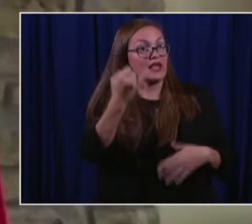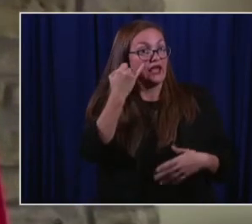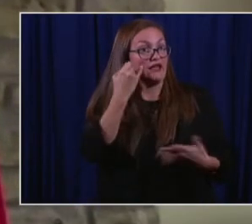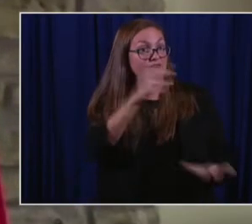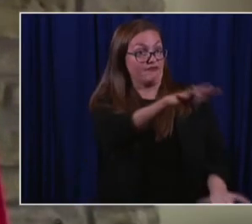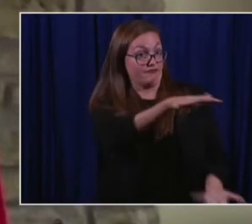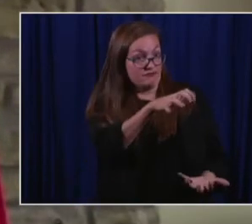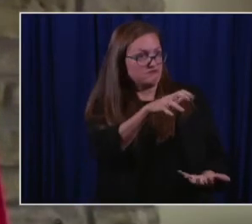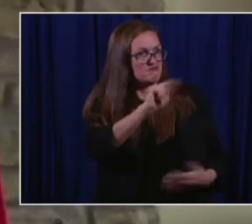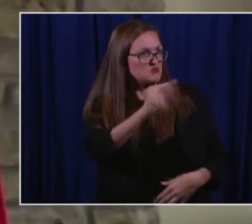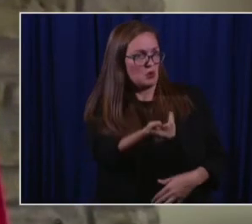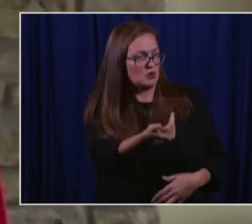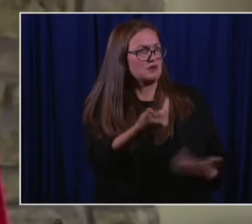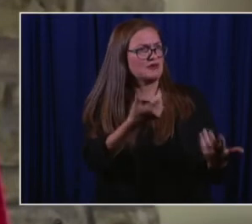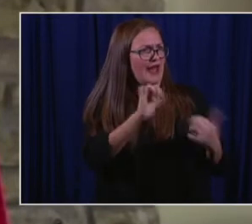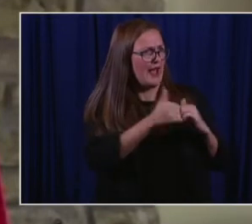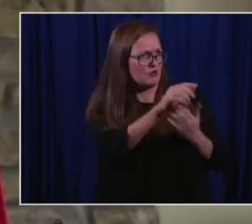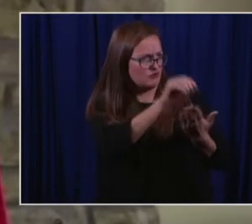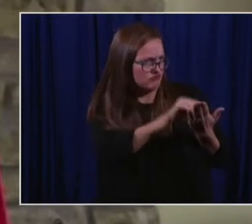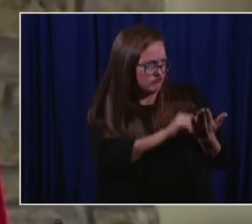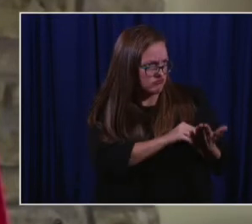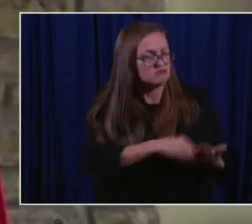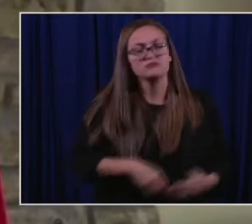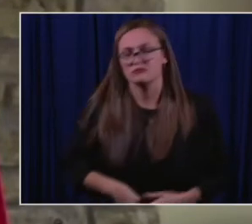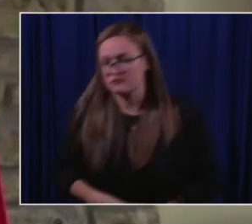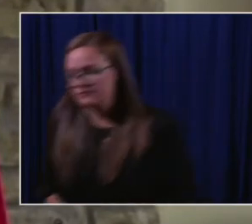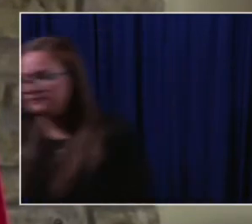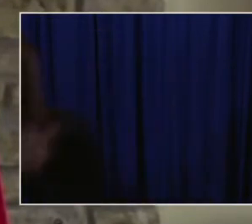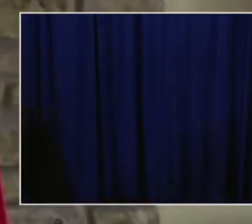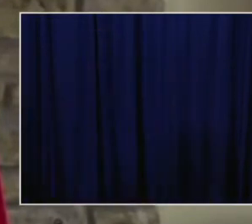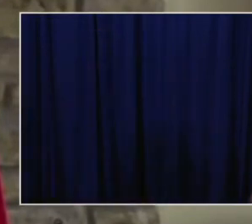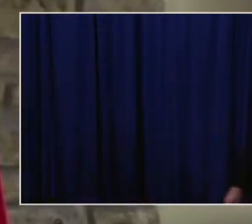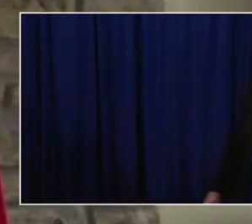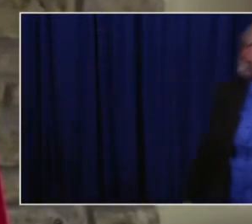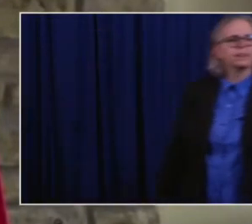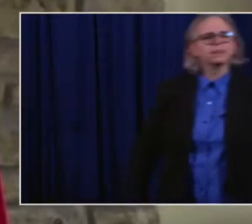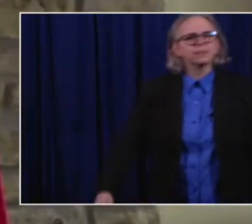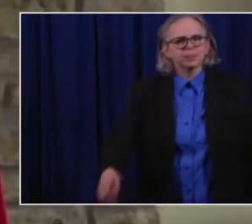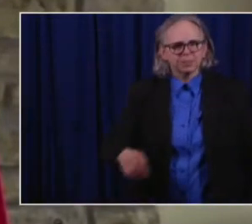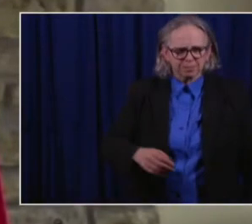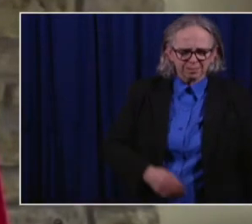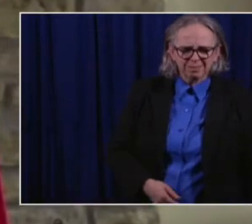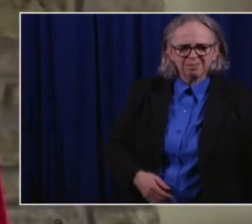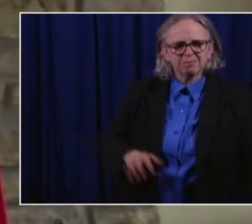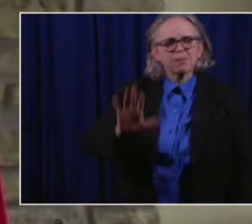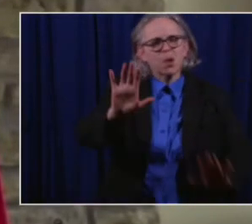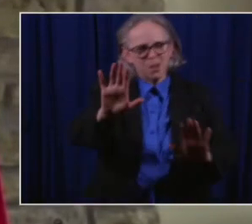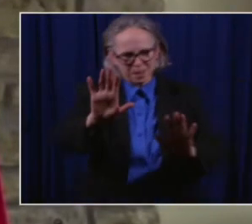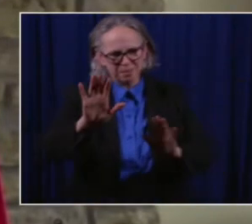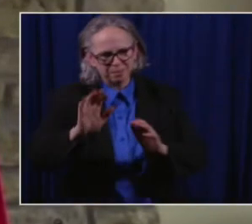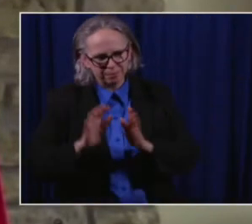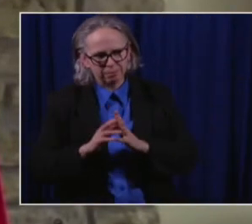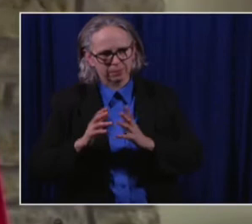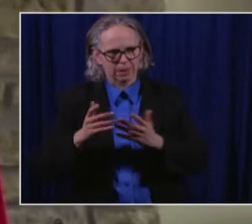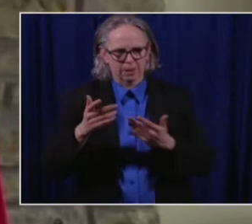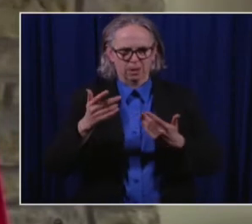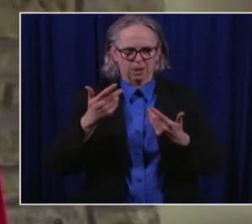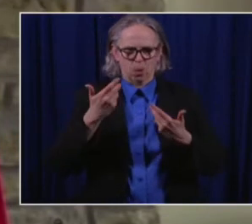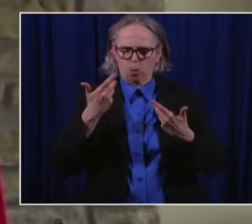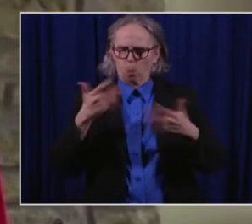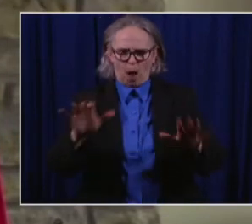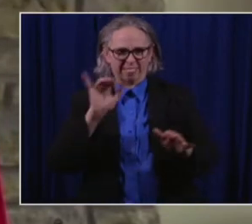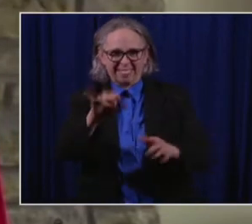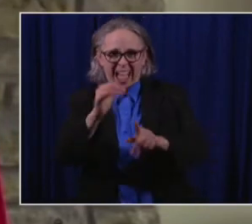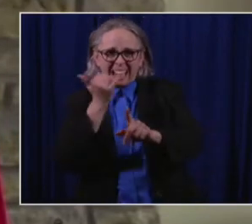Well, we certainly can report that, and we'll report that if that occurs. That's not what we want to happen, obviously. Things can happen, but,